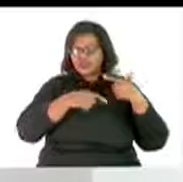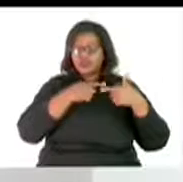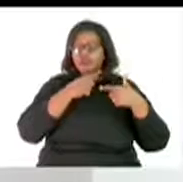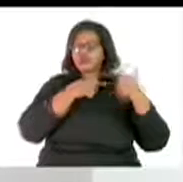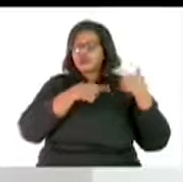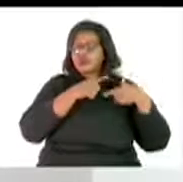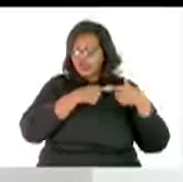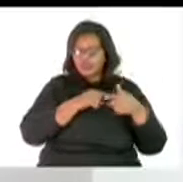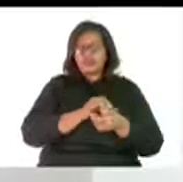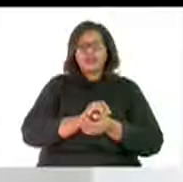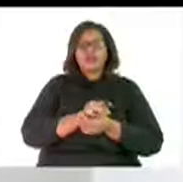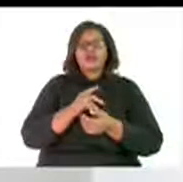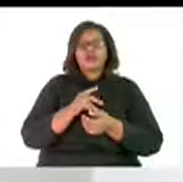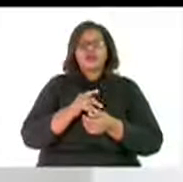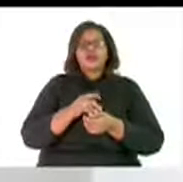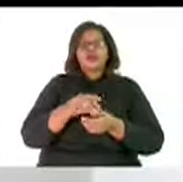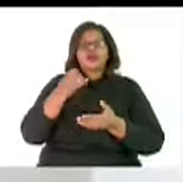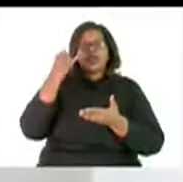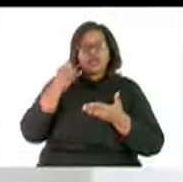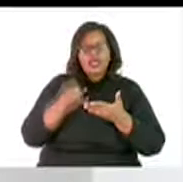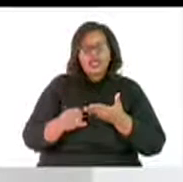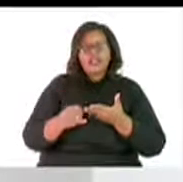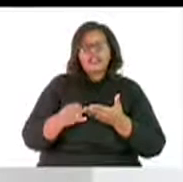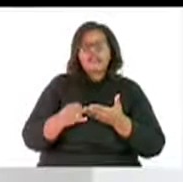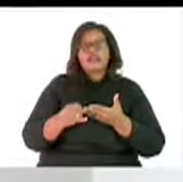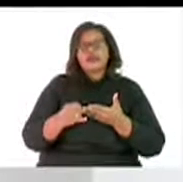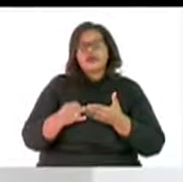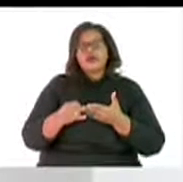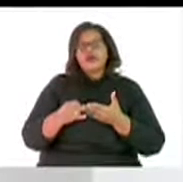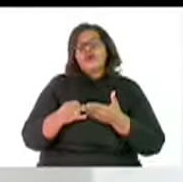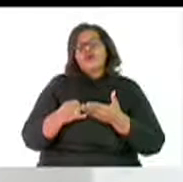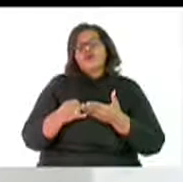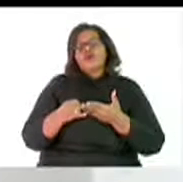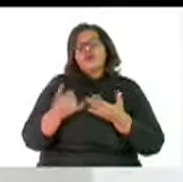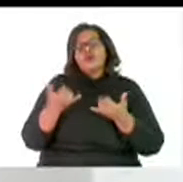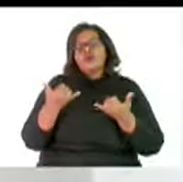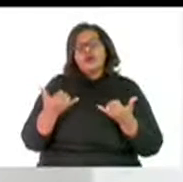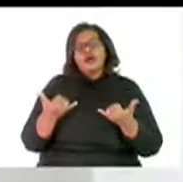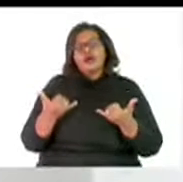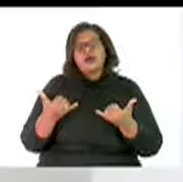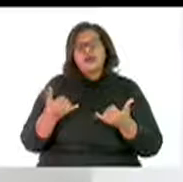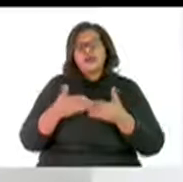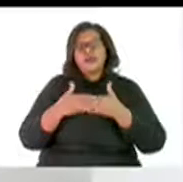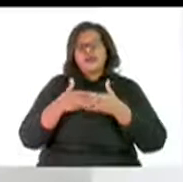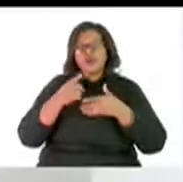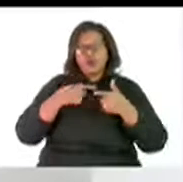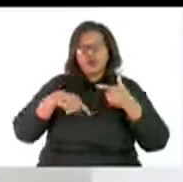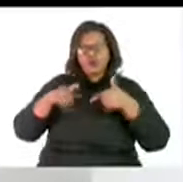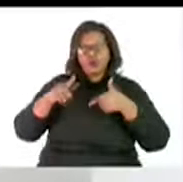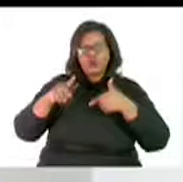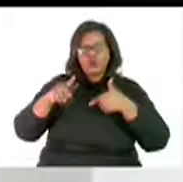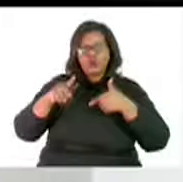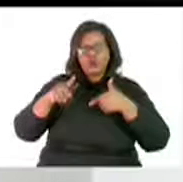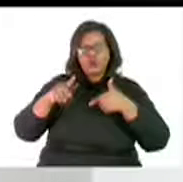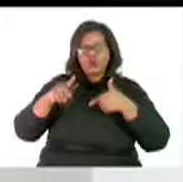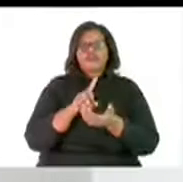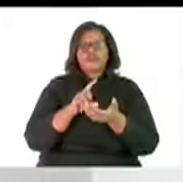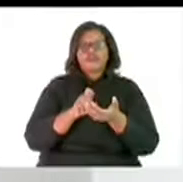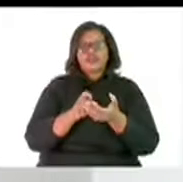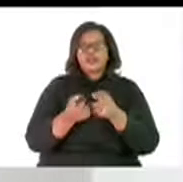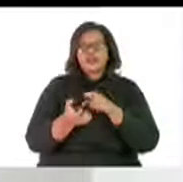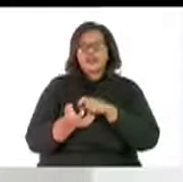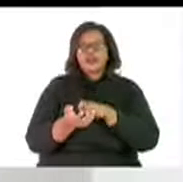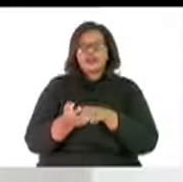we have come to the end of this presentation, but before we leave, let us remember to put on